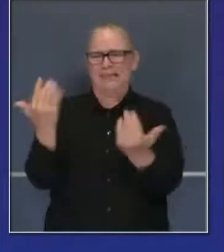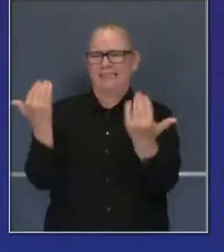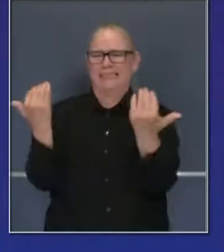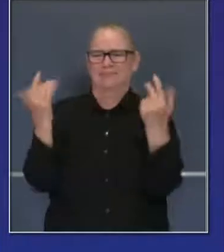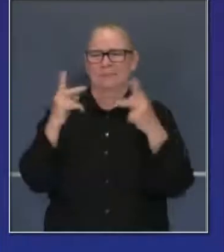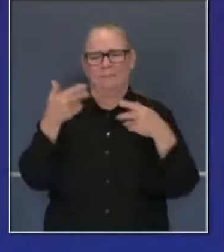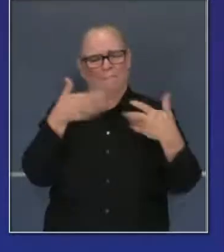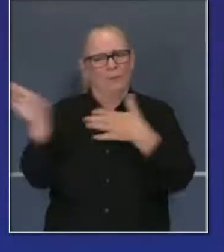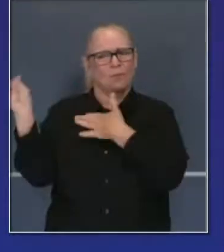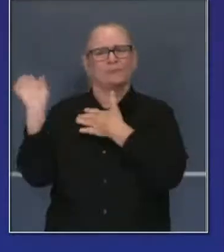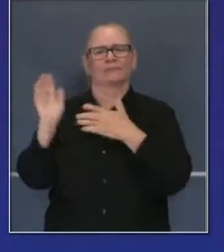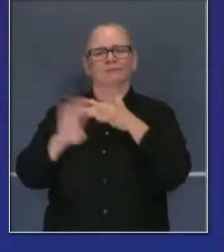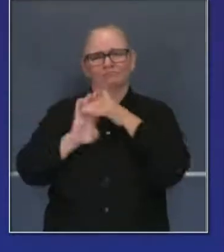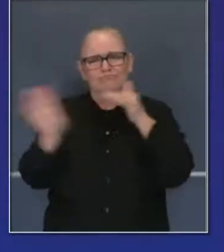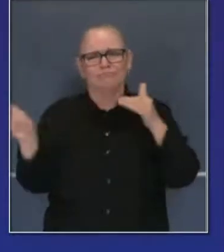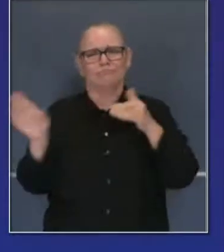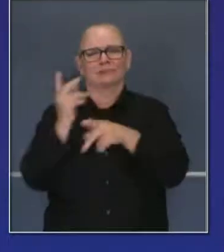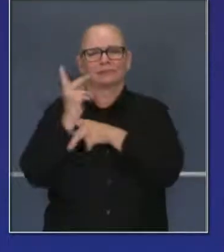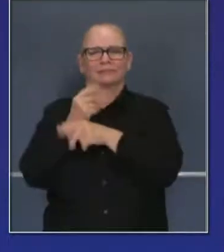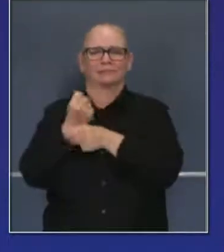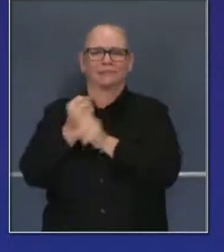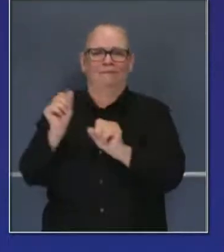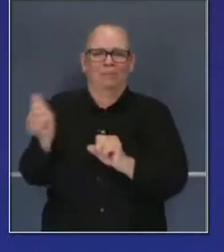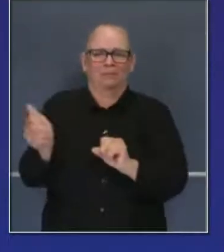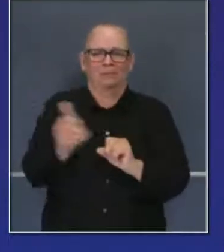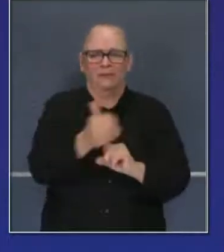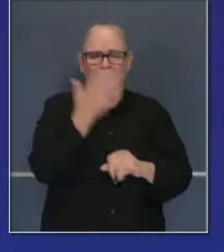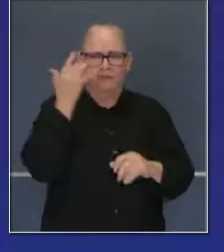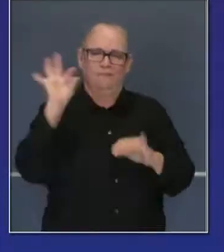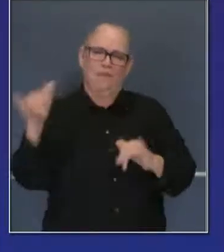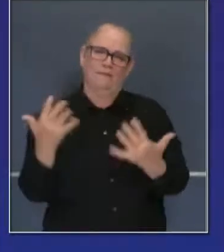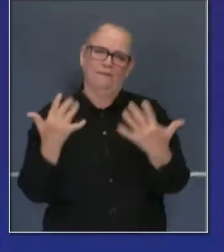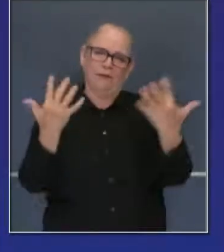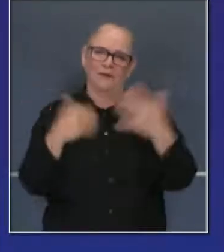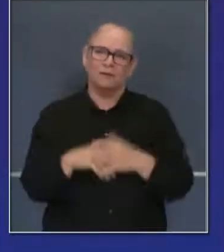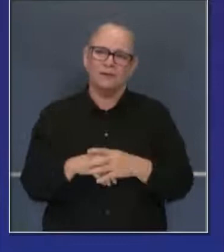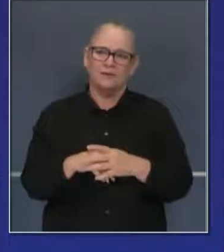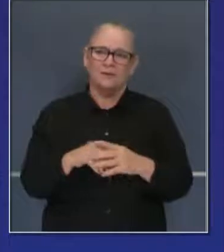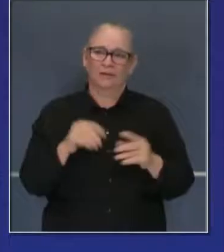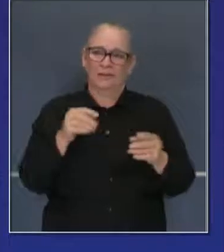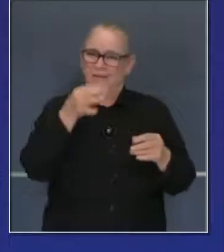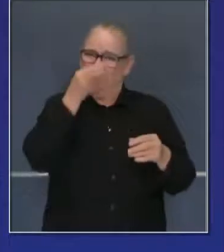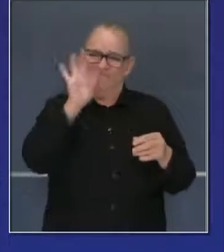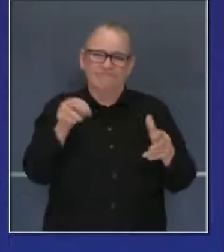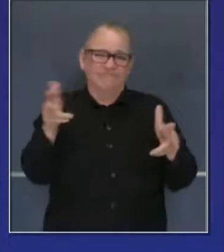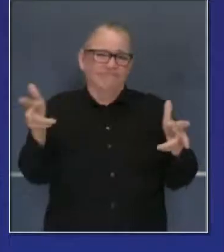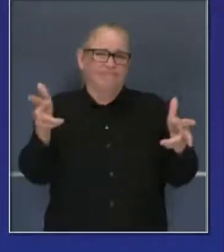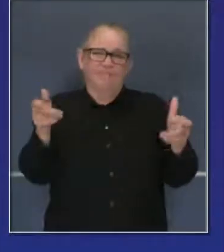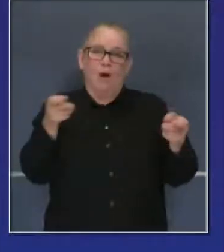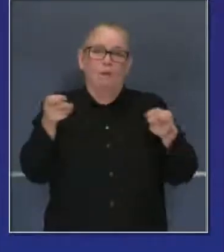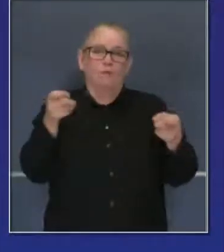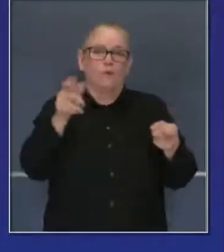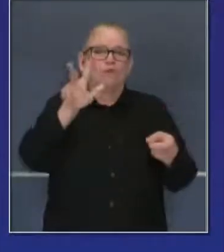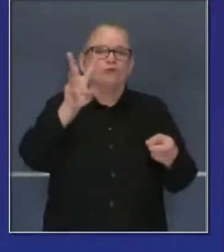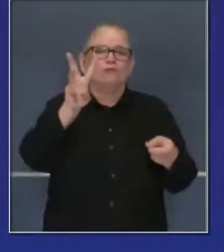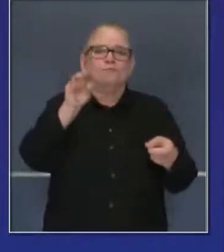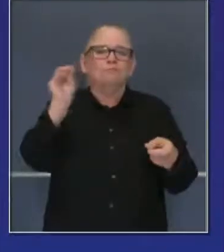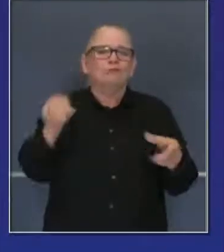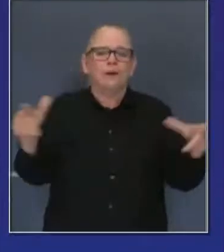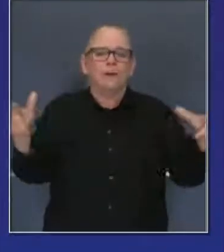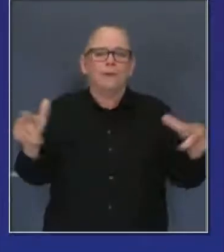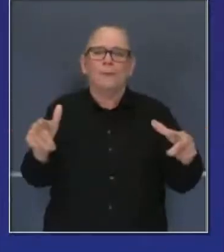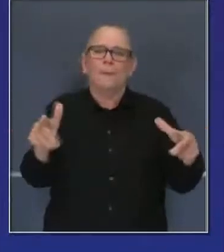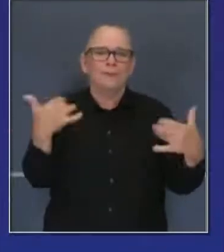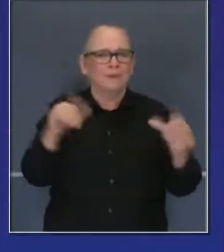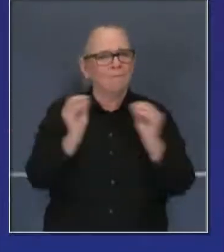locations as these fires rage. This, again, just 36% contained to date. As it relates to fires that have